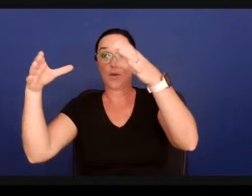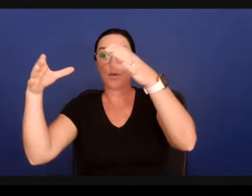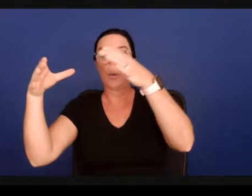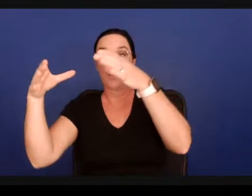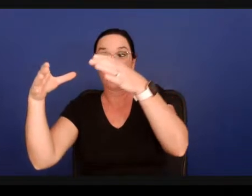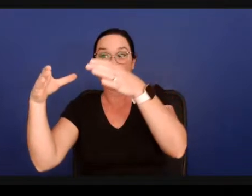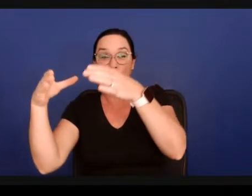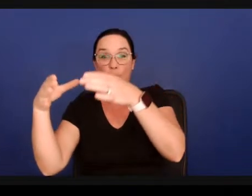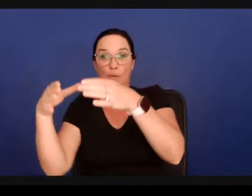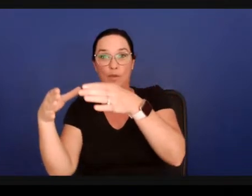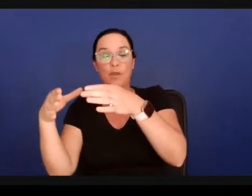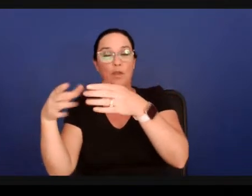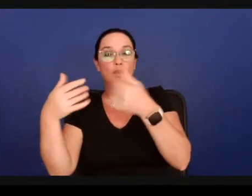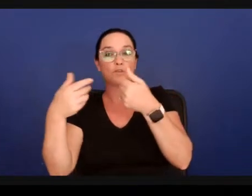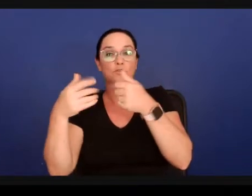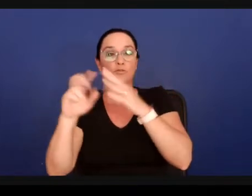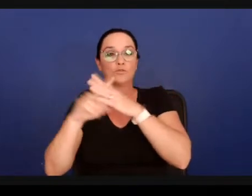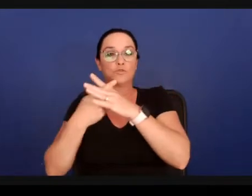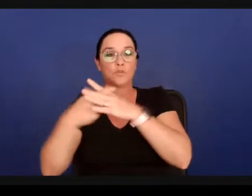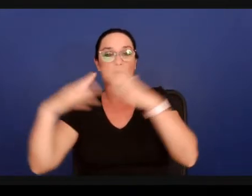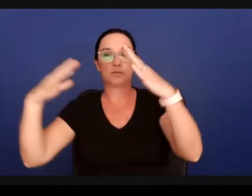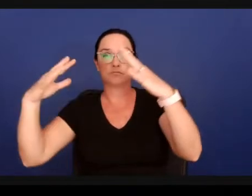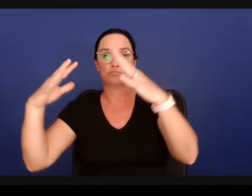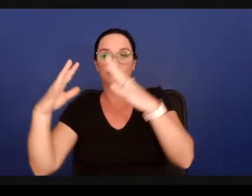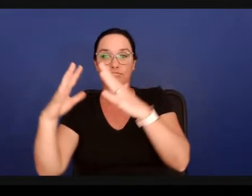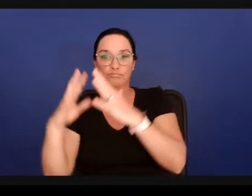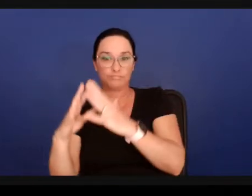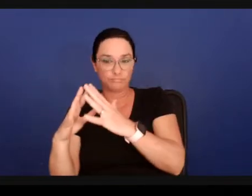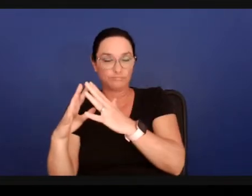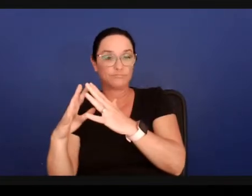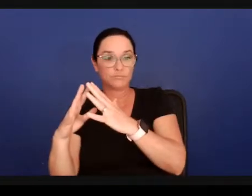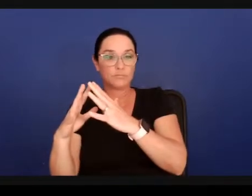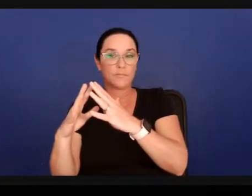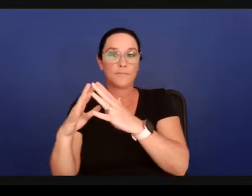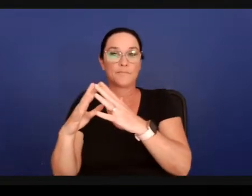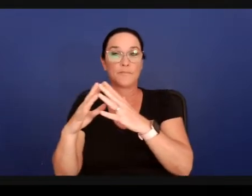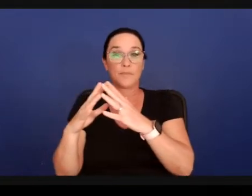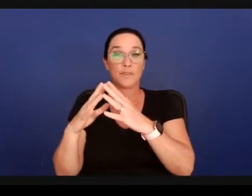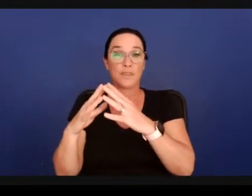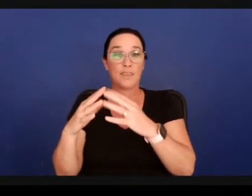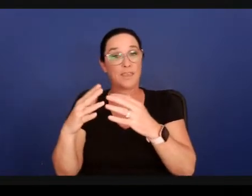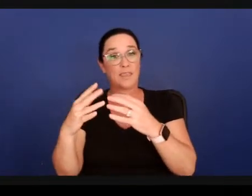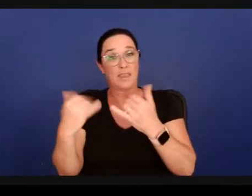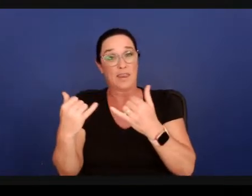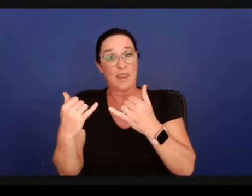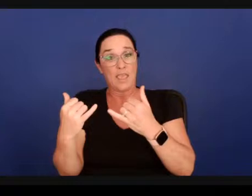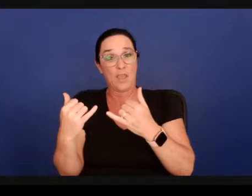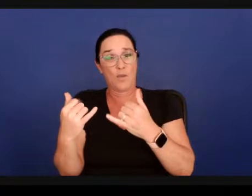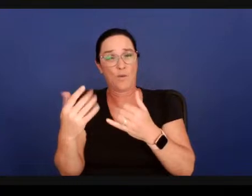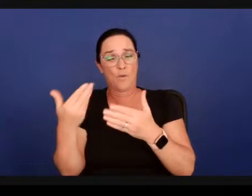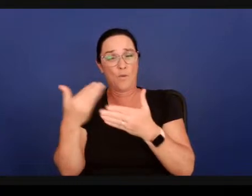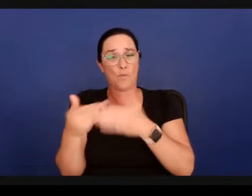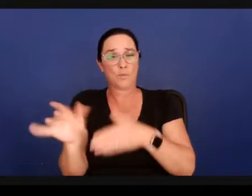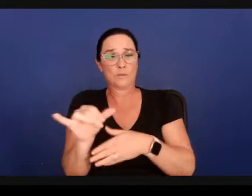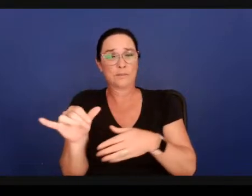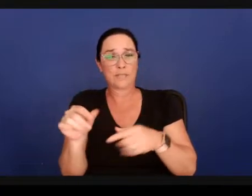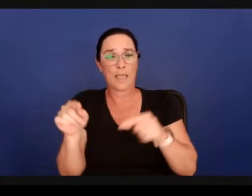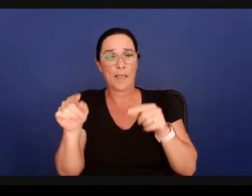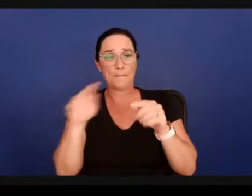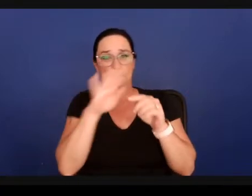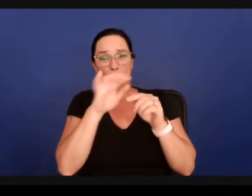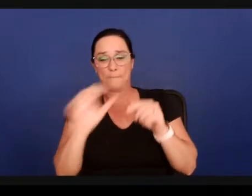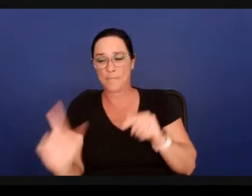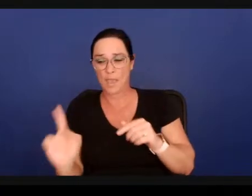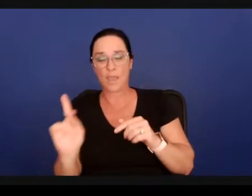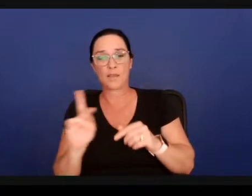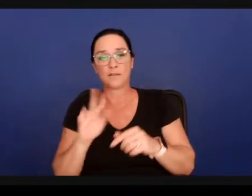that's when it starts contracting, and it's essentially contracted most of what it gained in that period of time. It's almost back down to where it